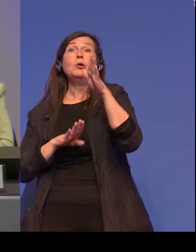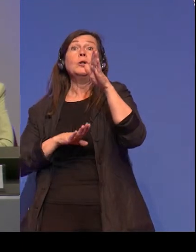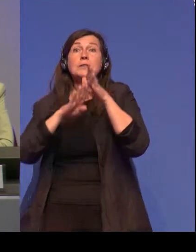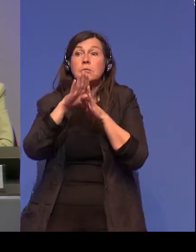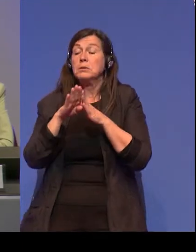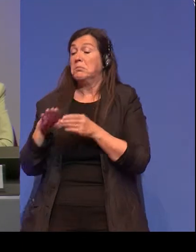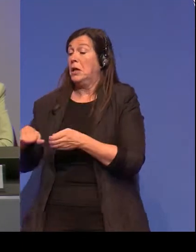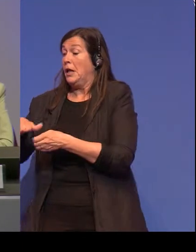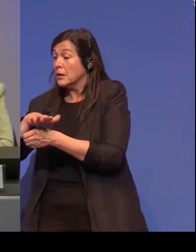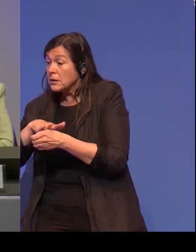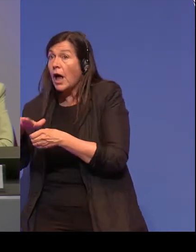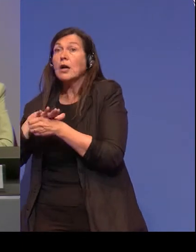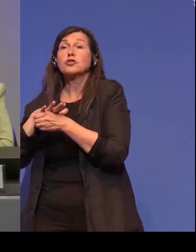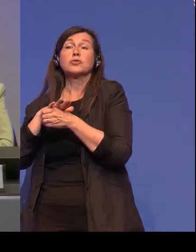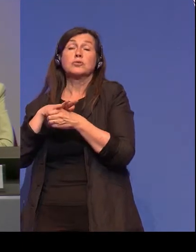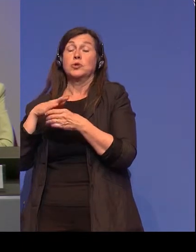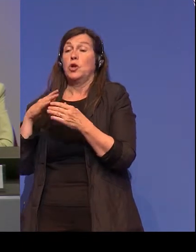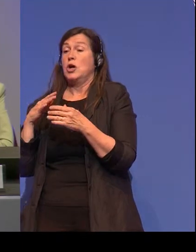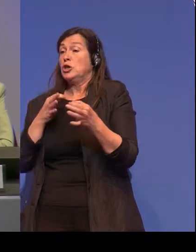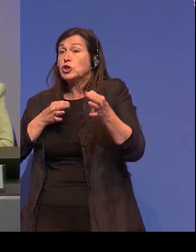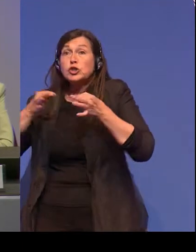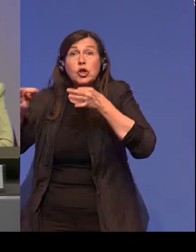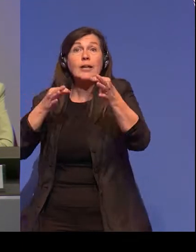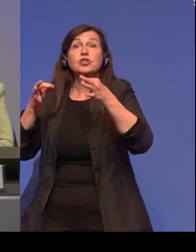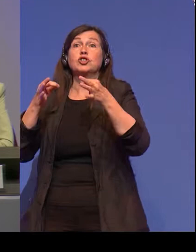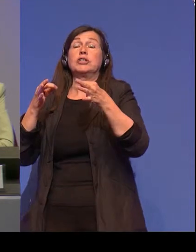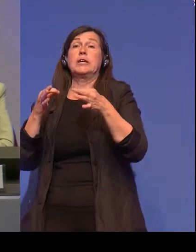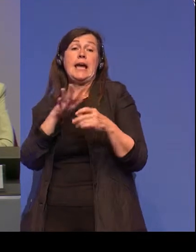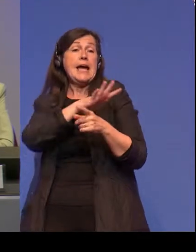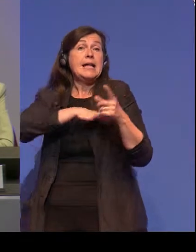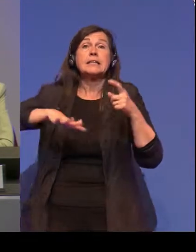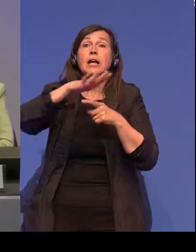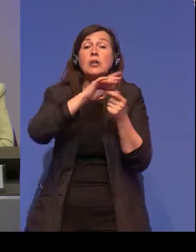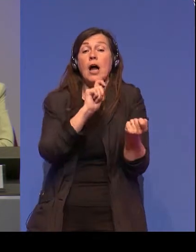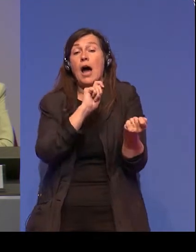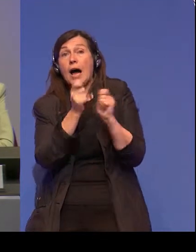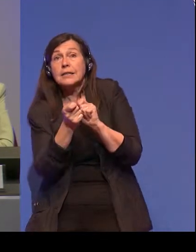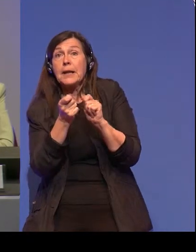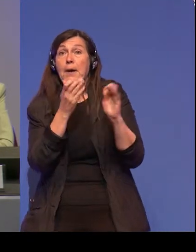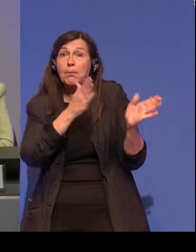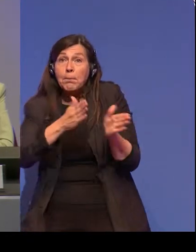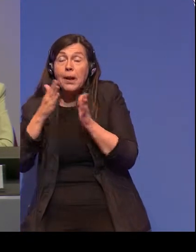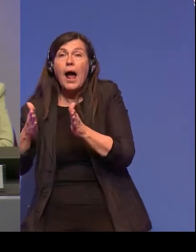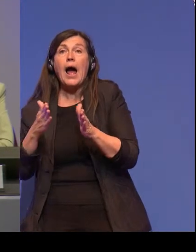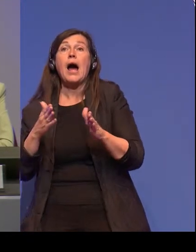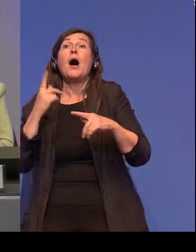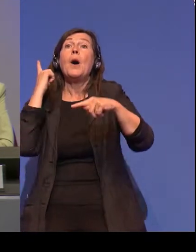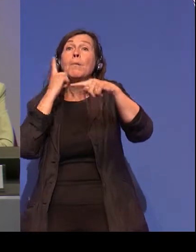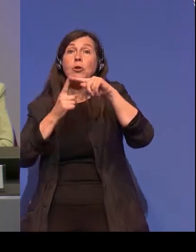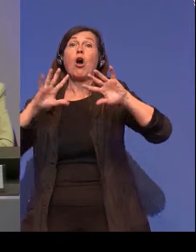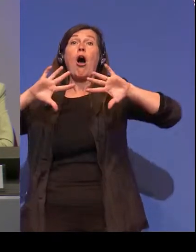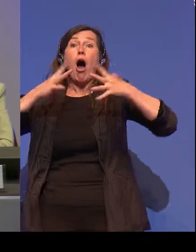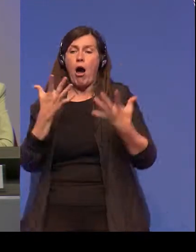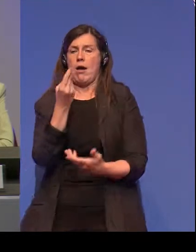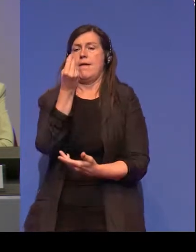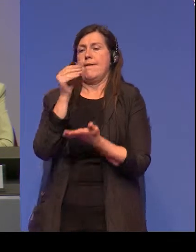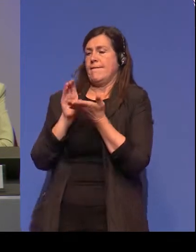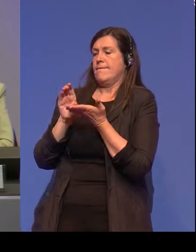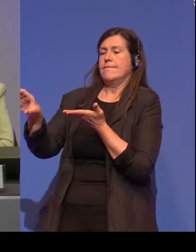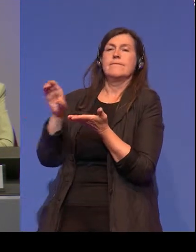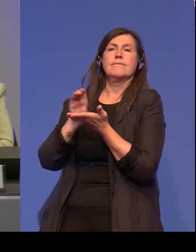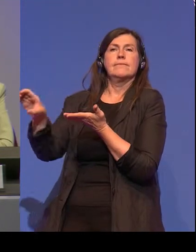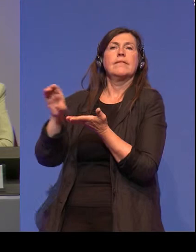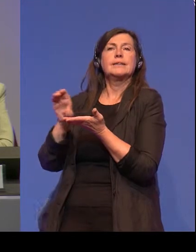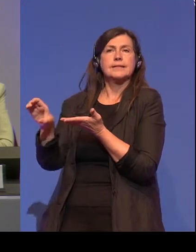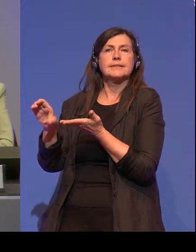and local disaster risk reduction strategies, national adaptation plans, and financing mechanisms. Moreover, we